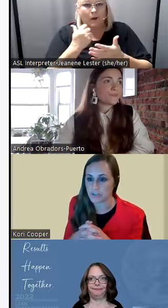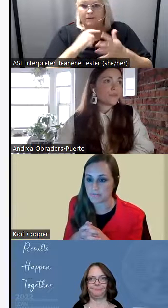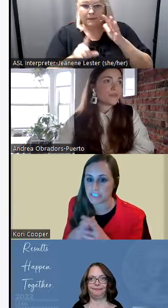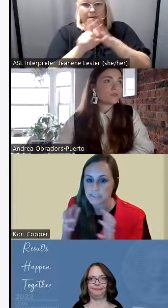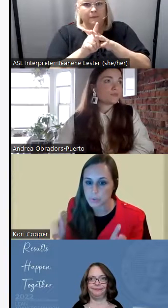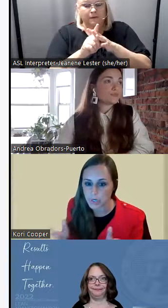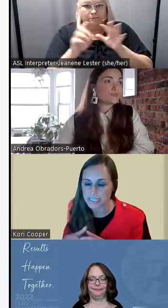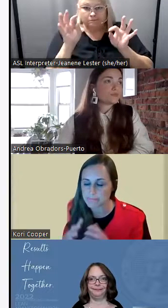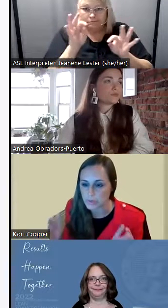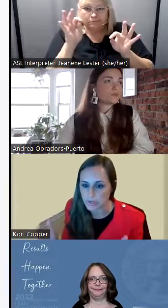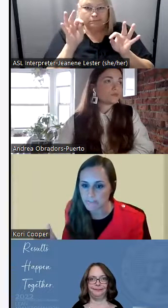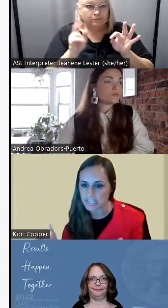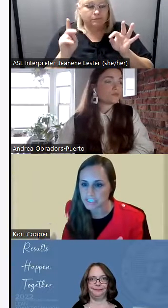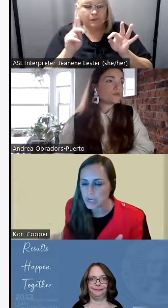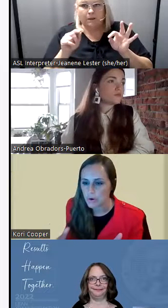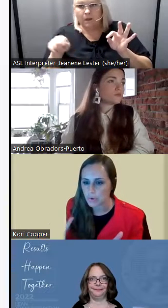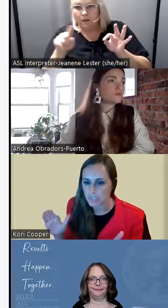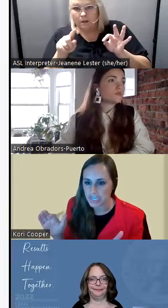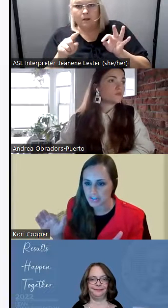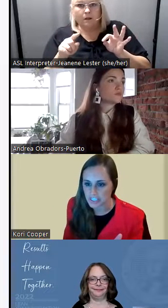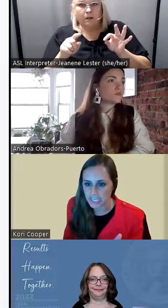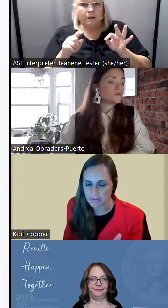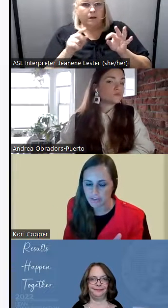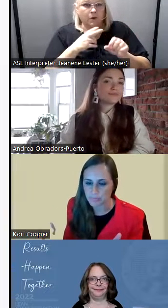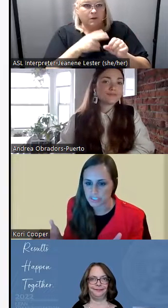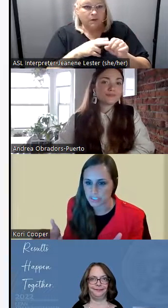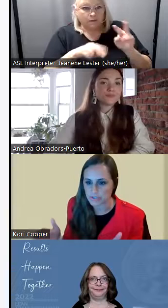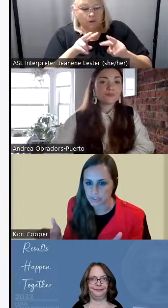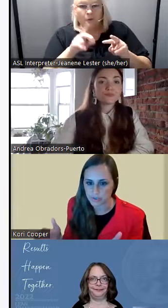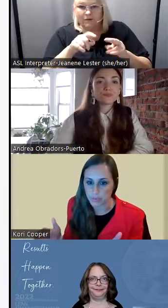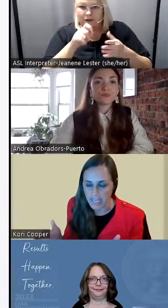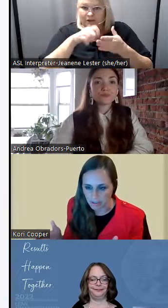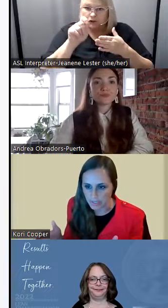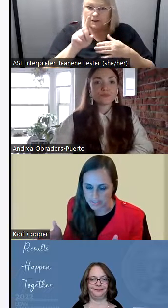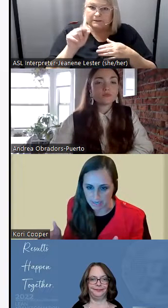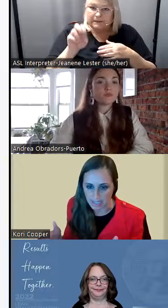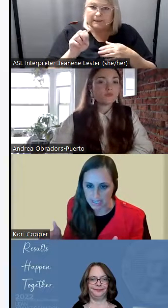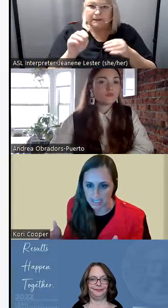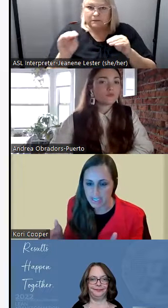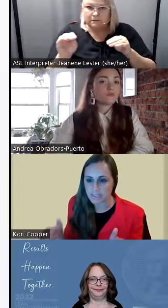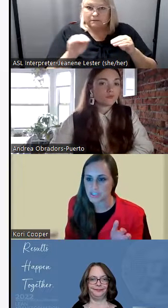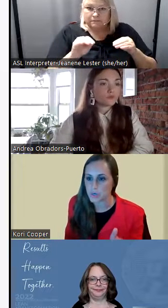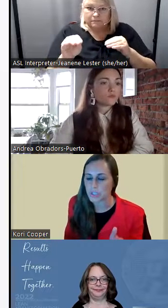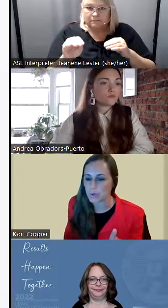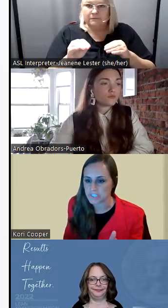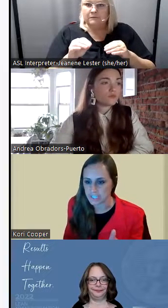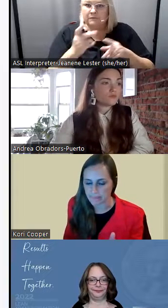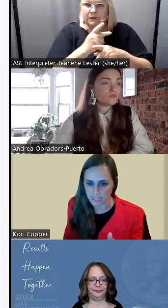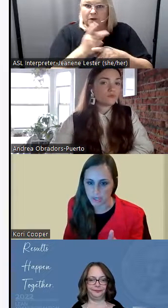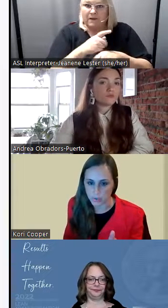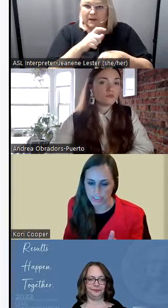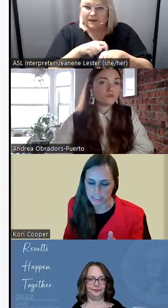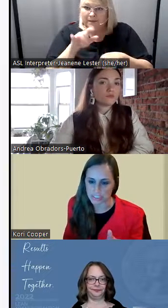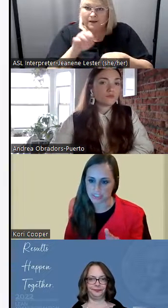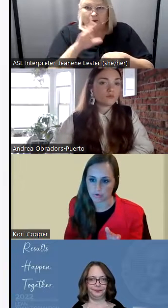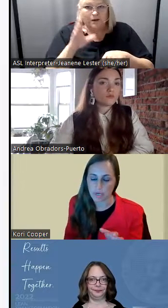going into a participatory exploratory phase, we really need to have a check gate for the project schedule to recalibrate the timeline, because you don't really know what's going to come out of